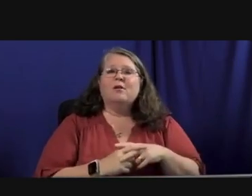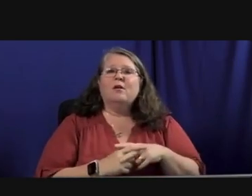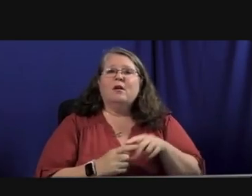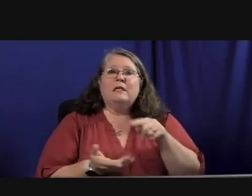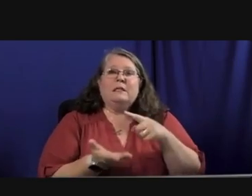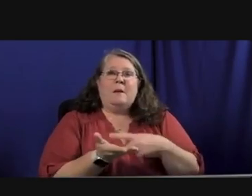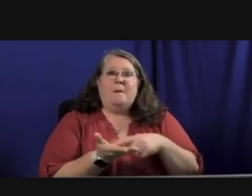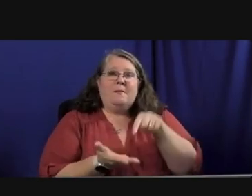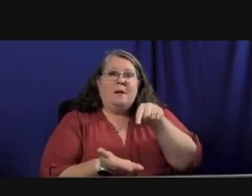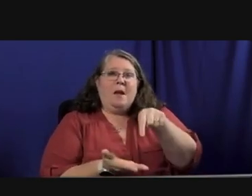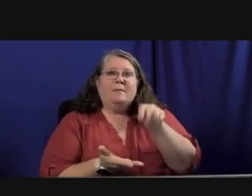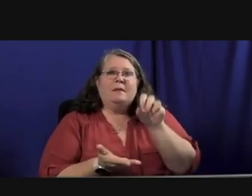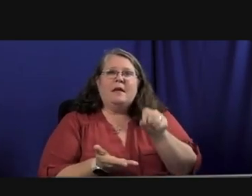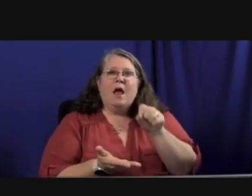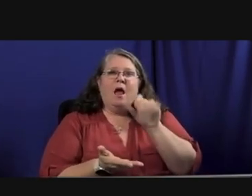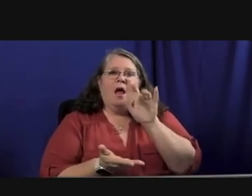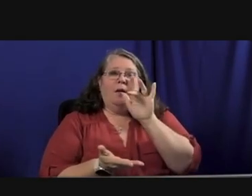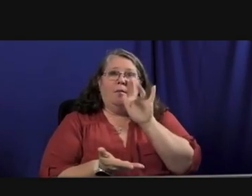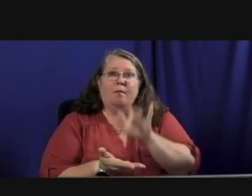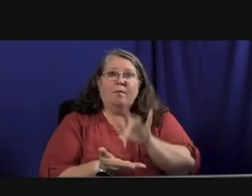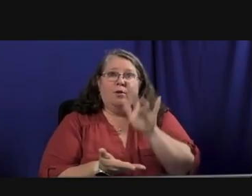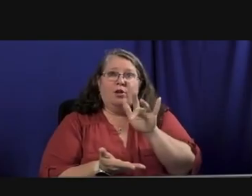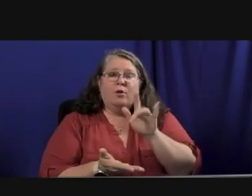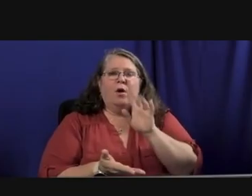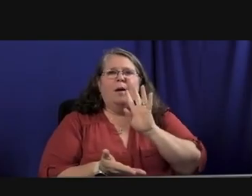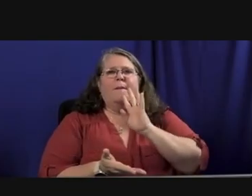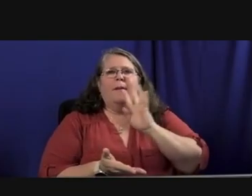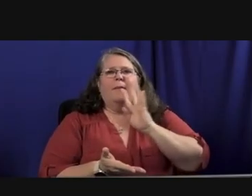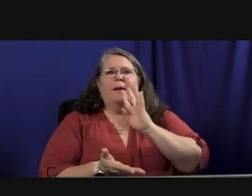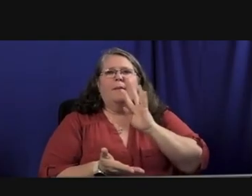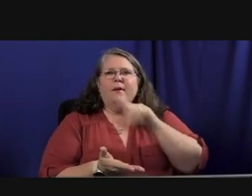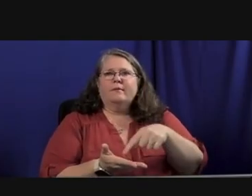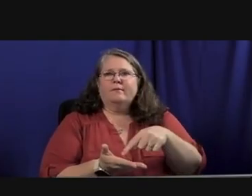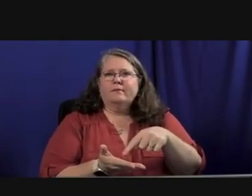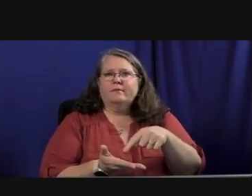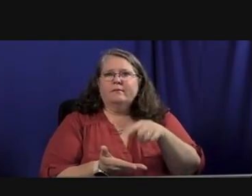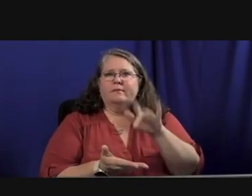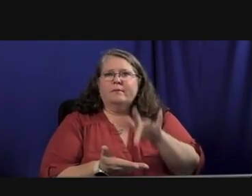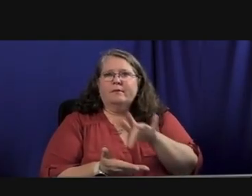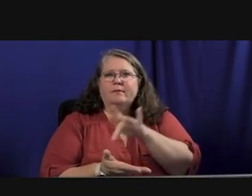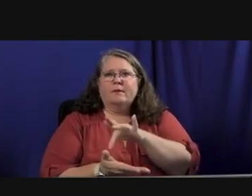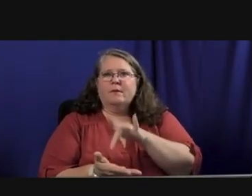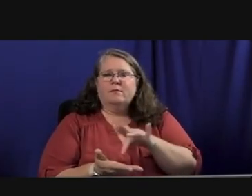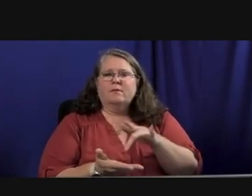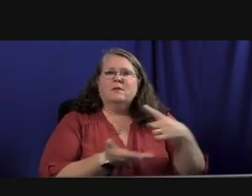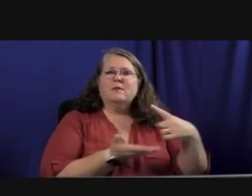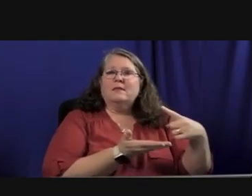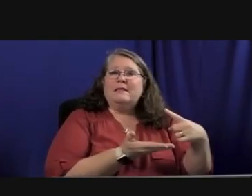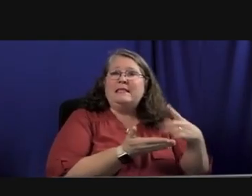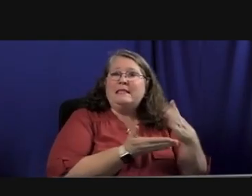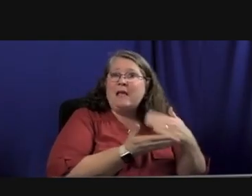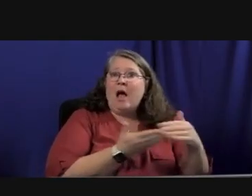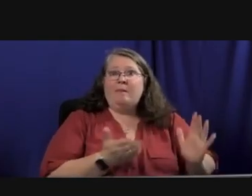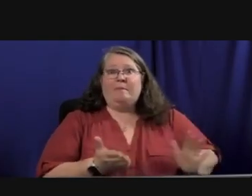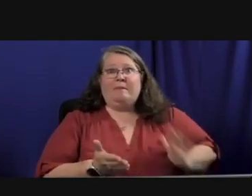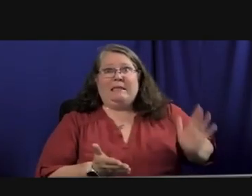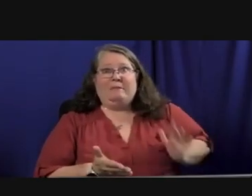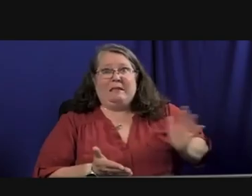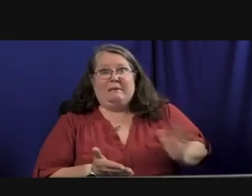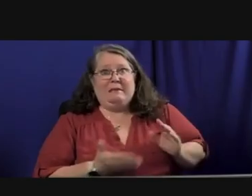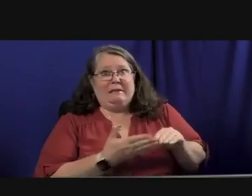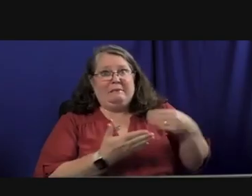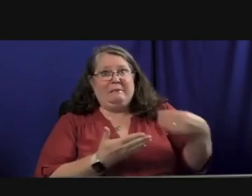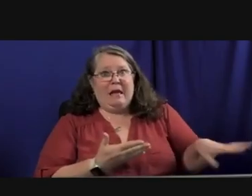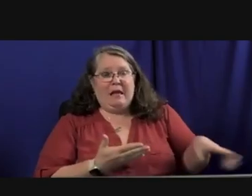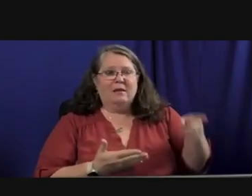you'll have to plug it in to have power. But it's a touch screen, and when you push it, it'll speak. So you'll be able to touch the different